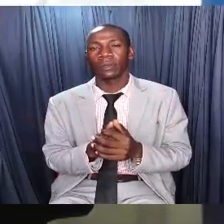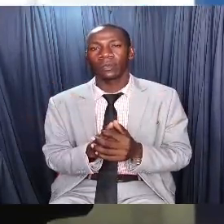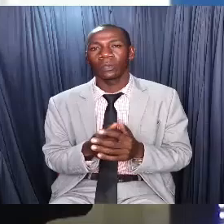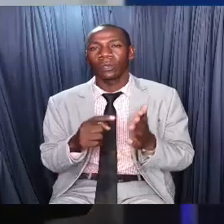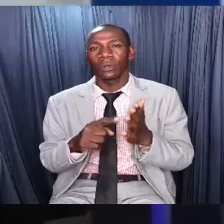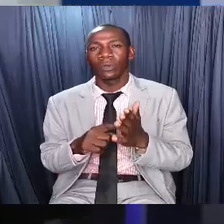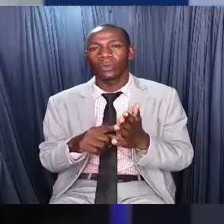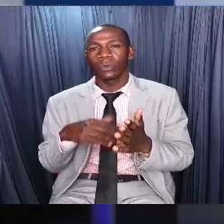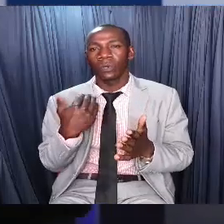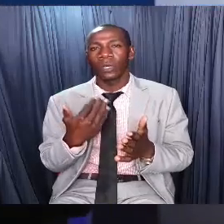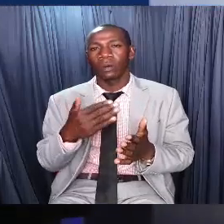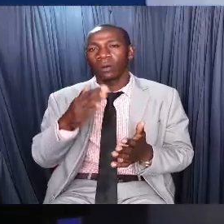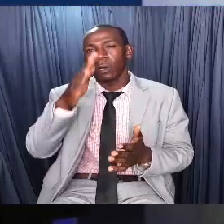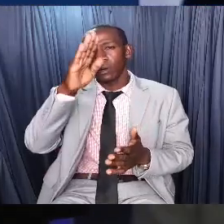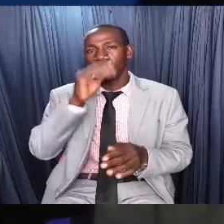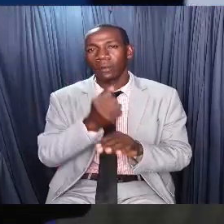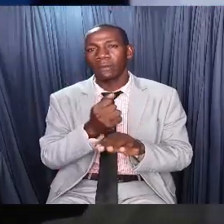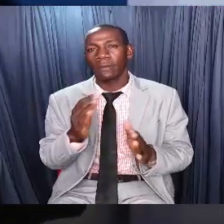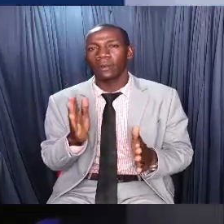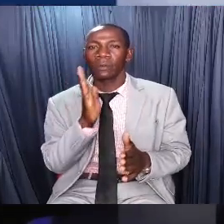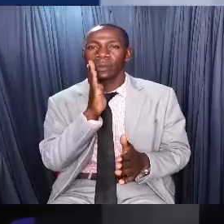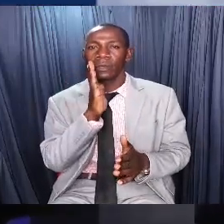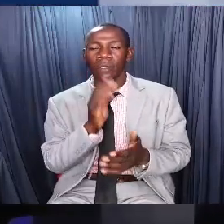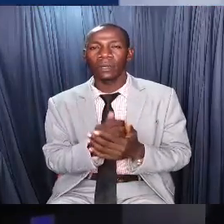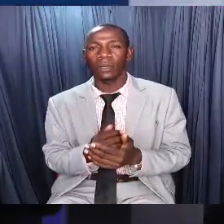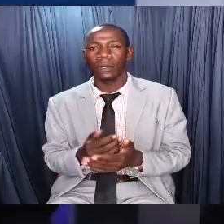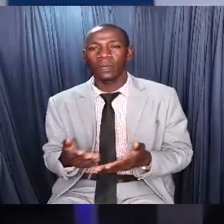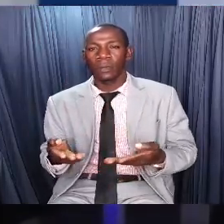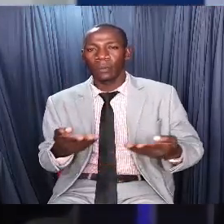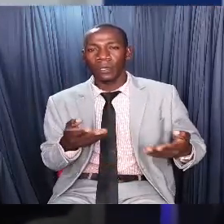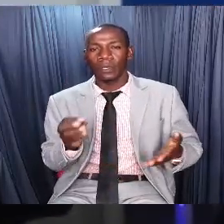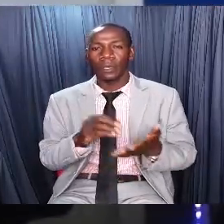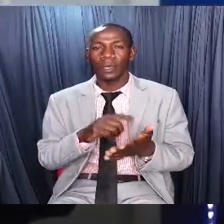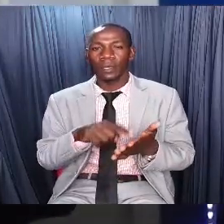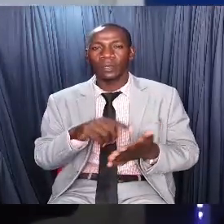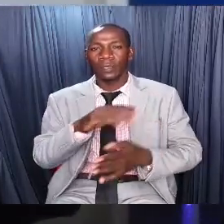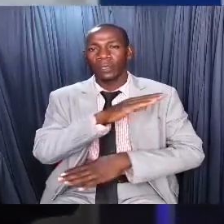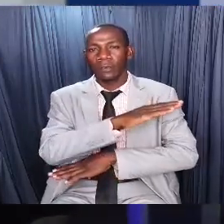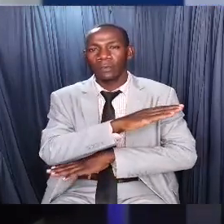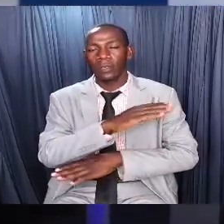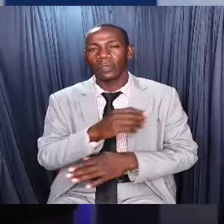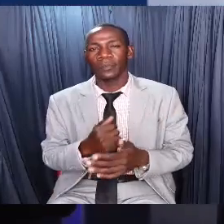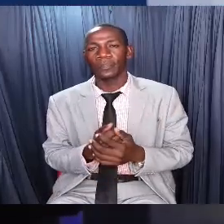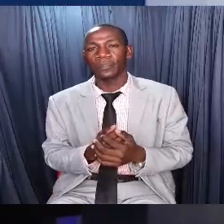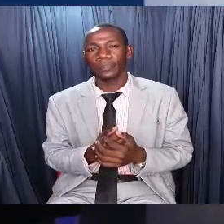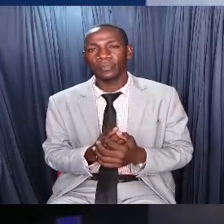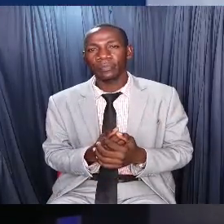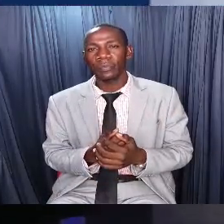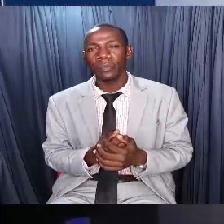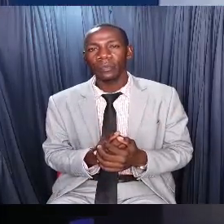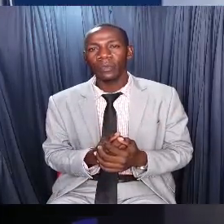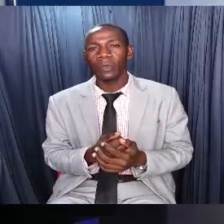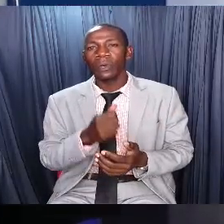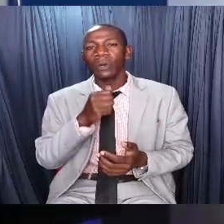kwa Mungu wa mama mwanzilishi. To God of the founder mother. Kutuleta tena jioni ya leo. Bring us again this particular evening.